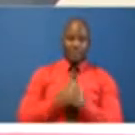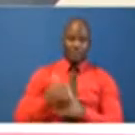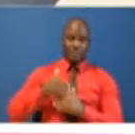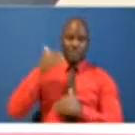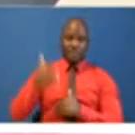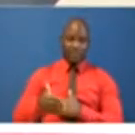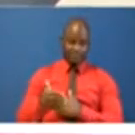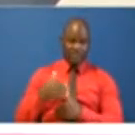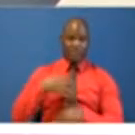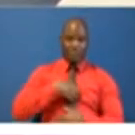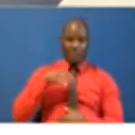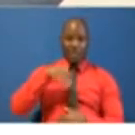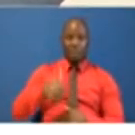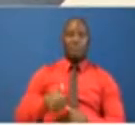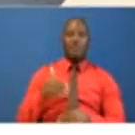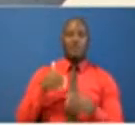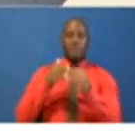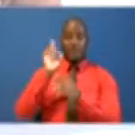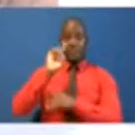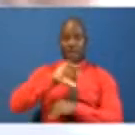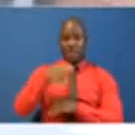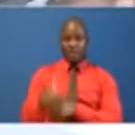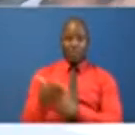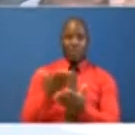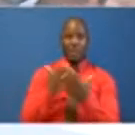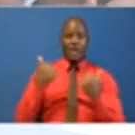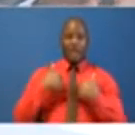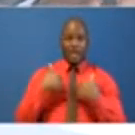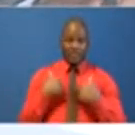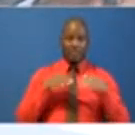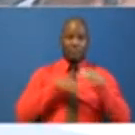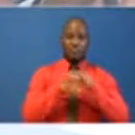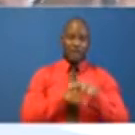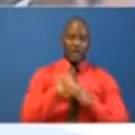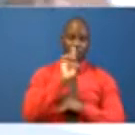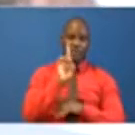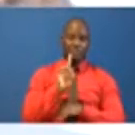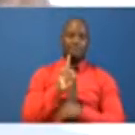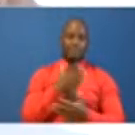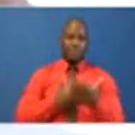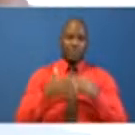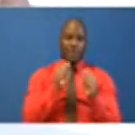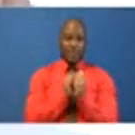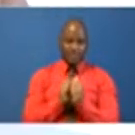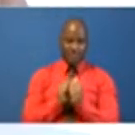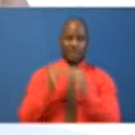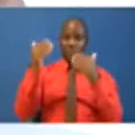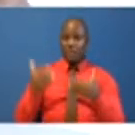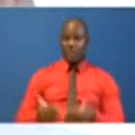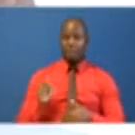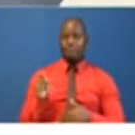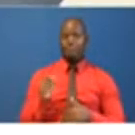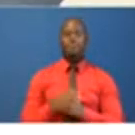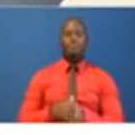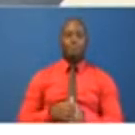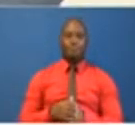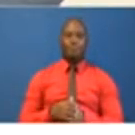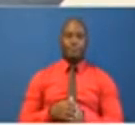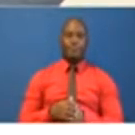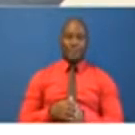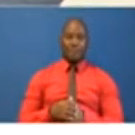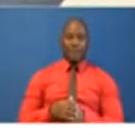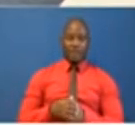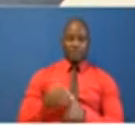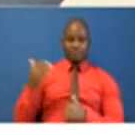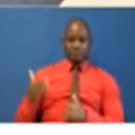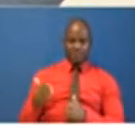philip casey a former town clerk and aruba city council wears other hats as well and we'll engage with him as we continue karibussana thank you on my immediate